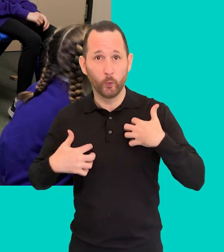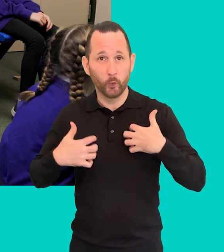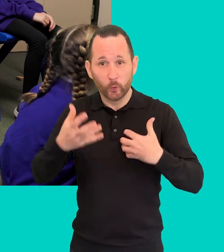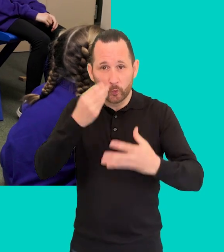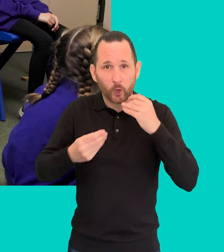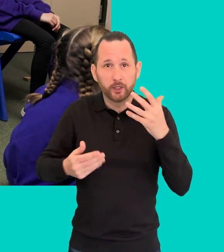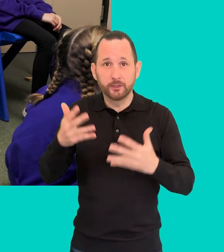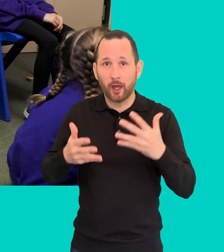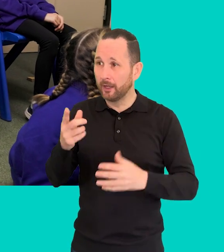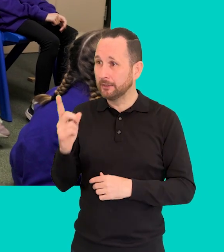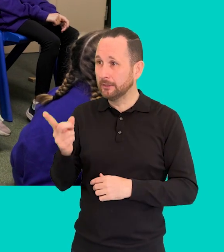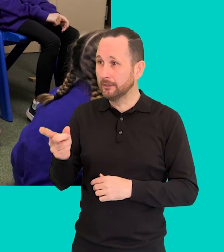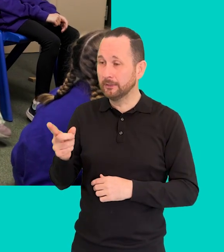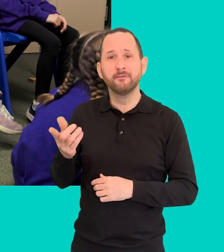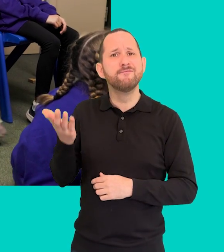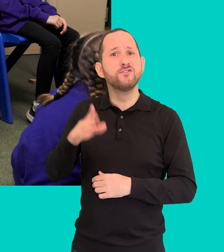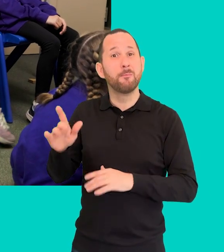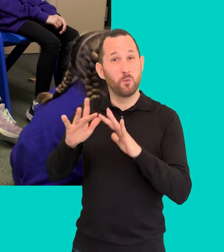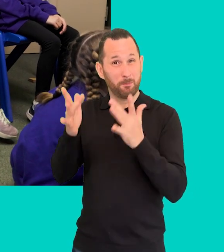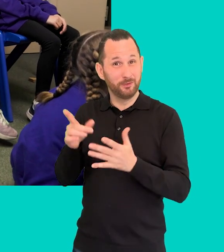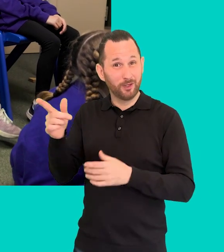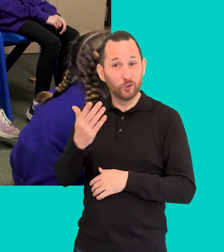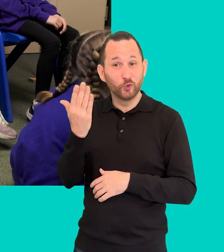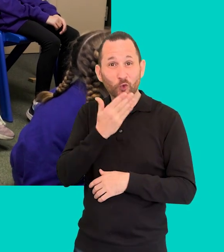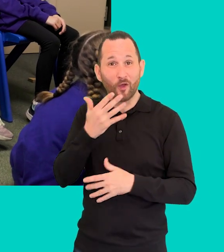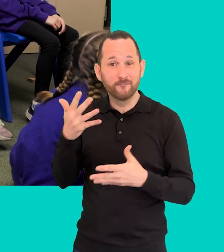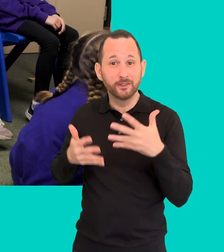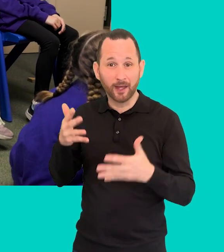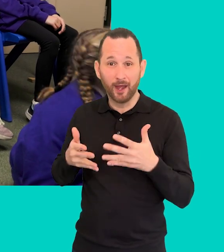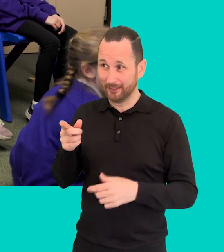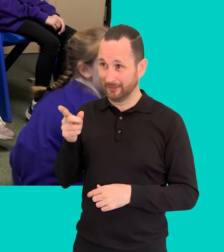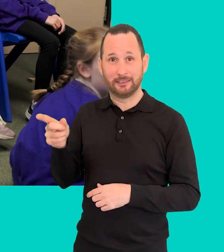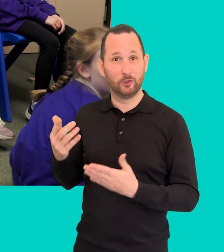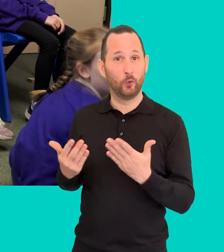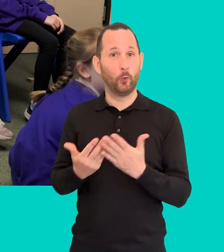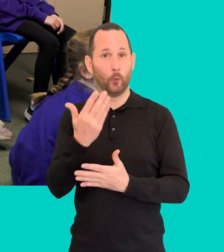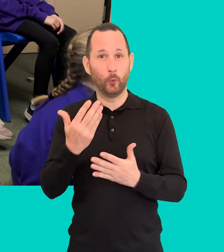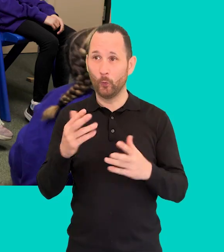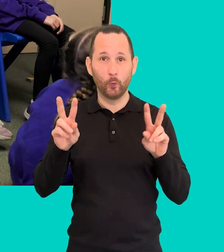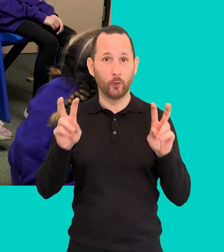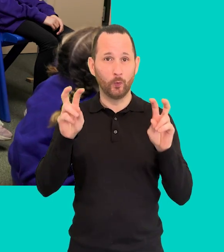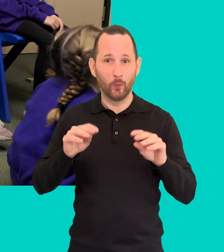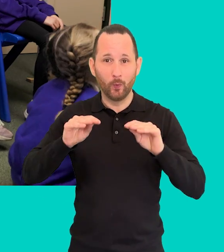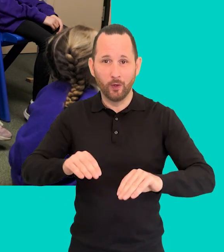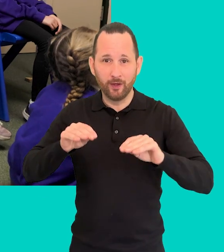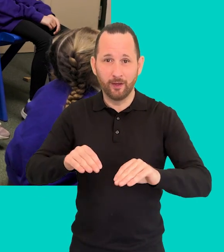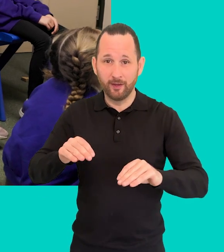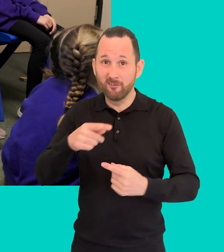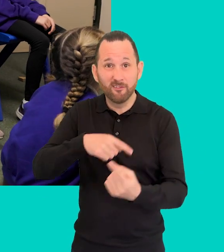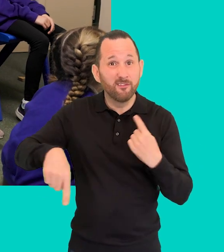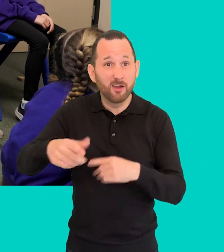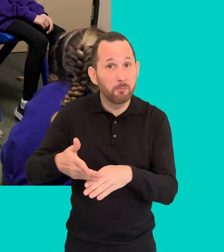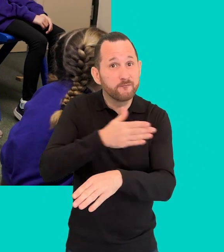new lesson. It's a new lesson from the School of Science, okay? So nobody in this